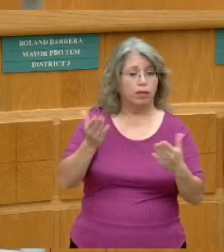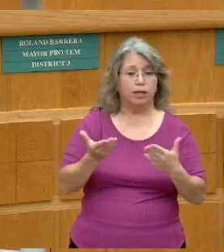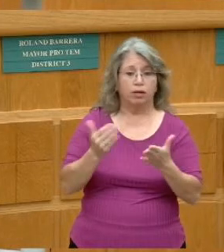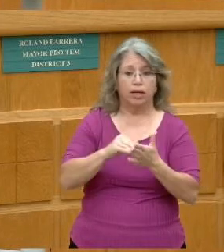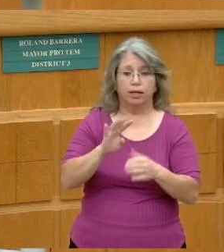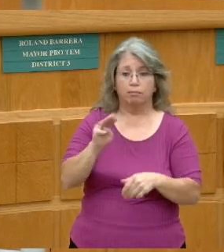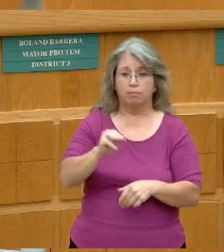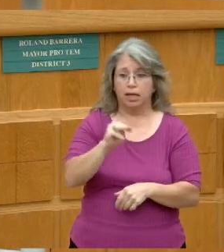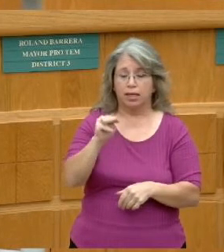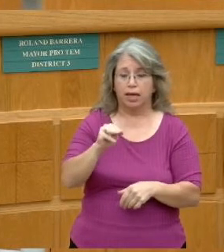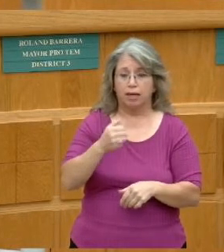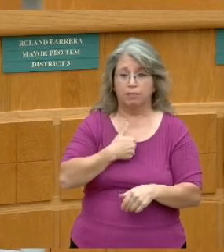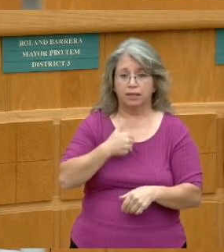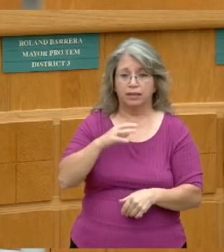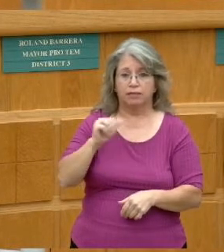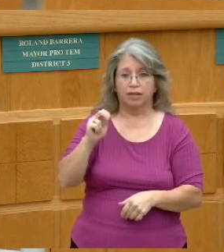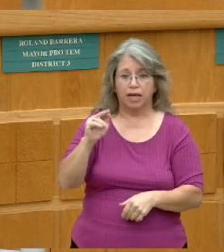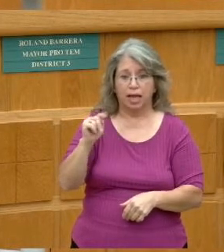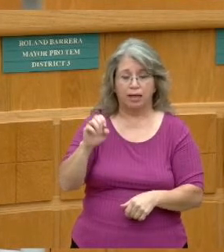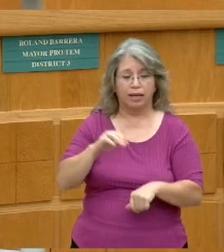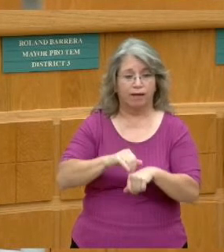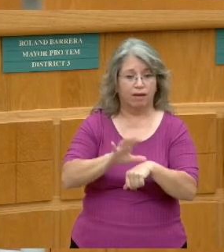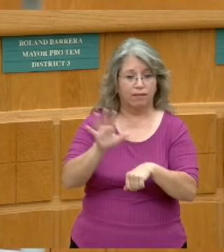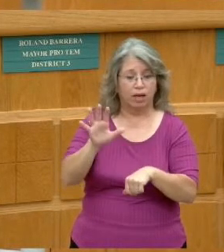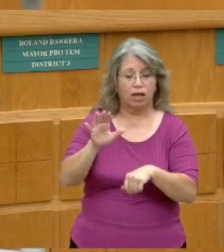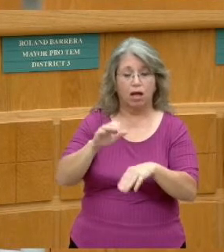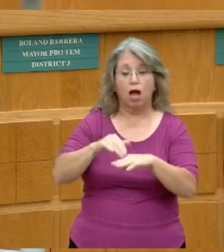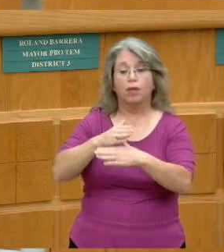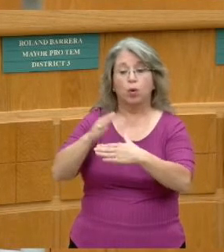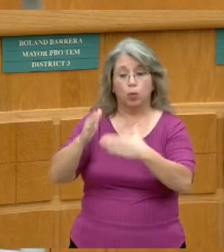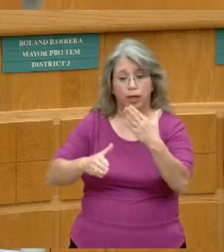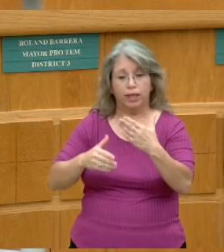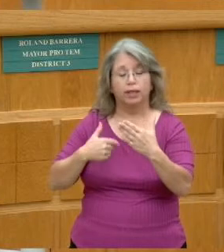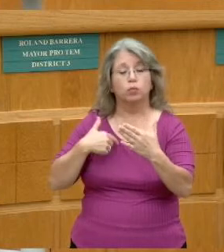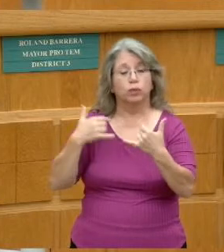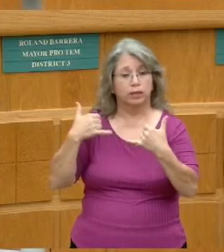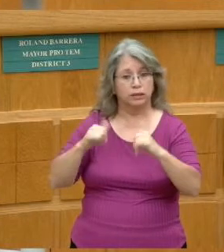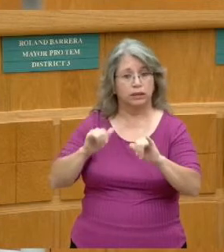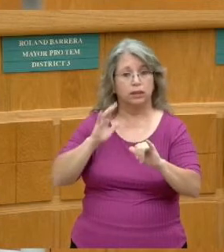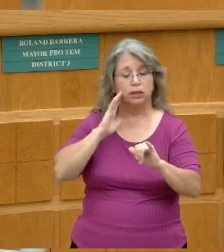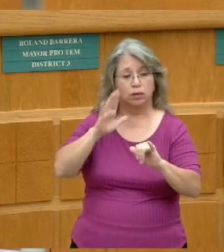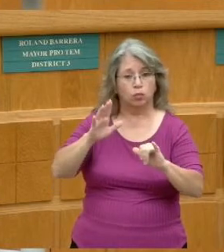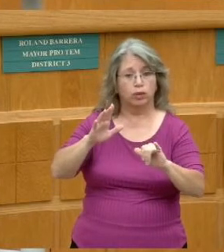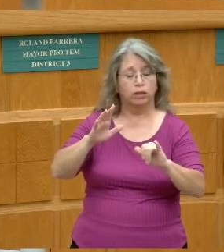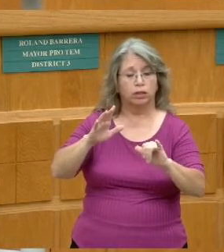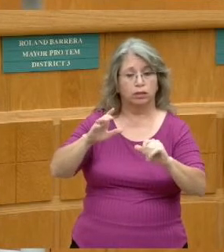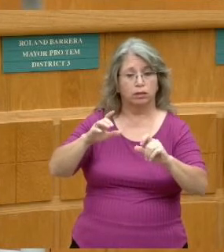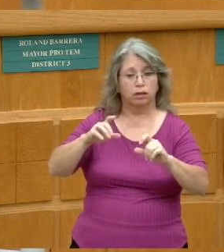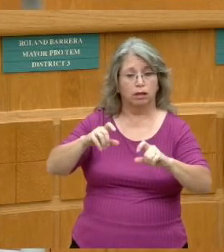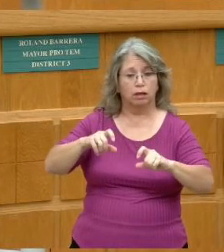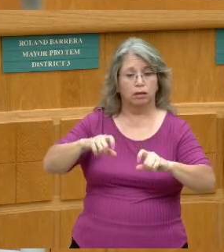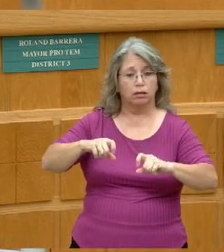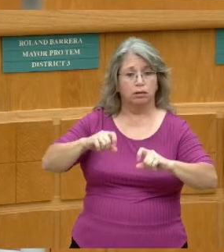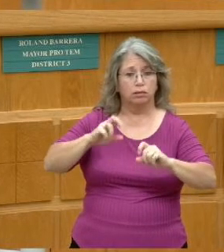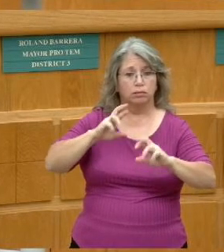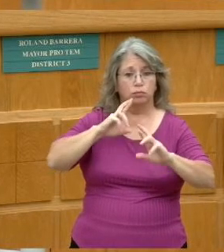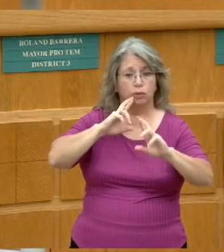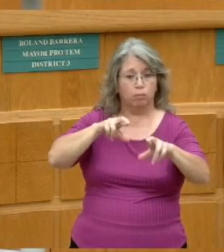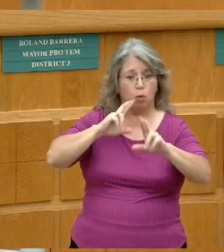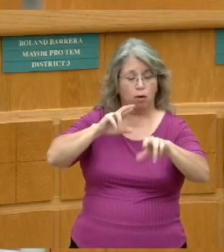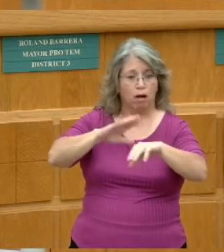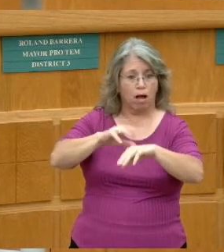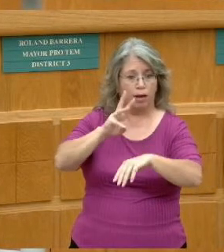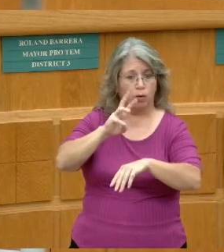and Annette Monday at 5 o'clock. Over the weekend, we'll still continue to produce that report that's on our website every day showing